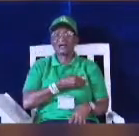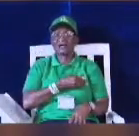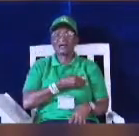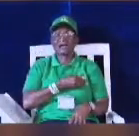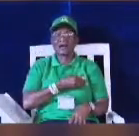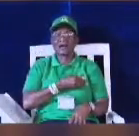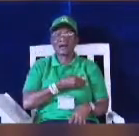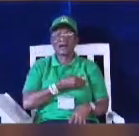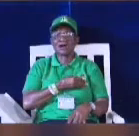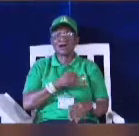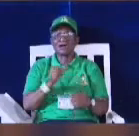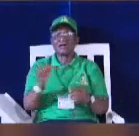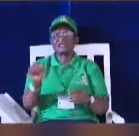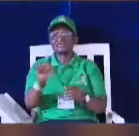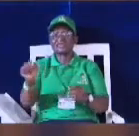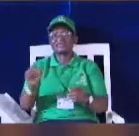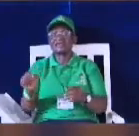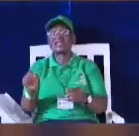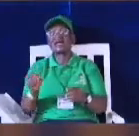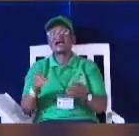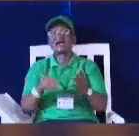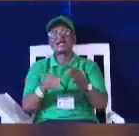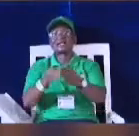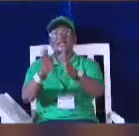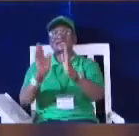seminar leaders will please